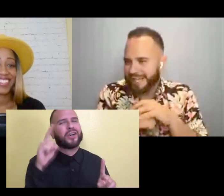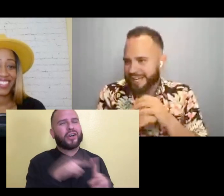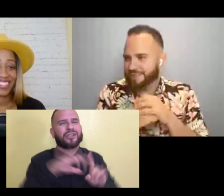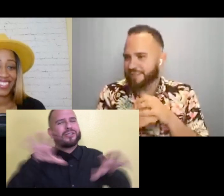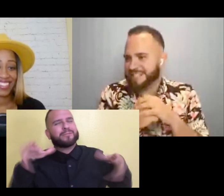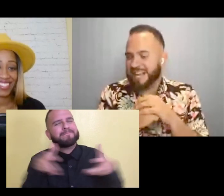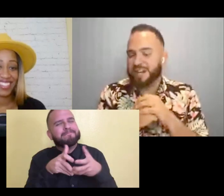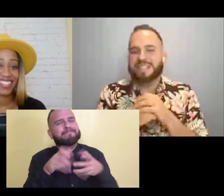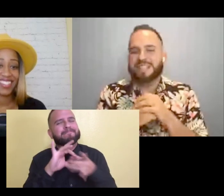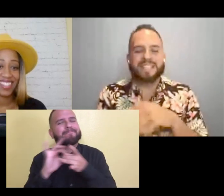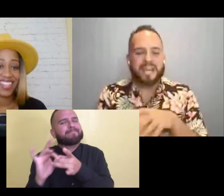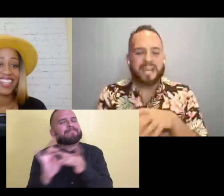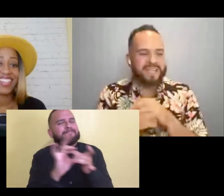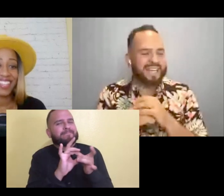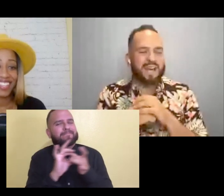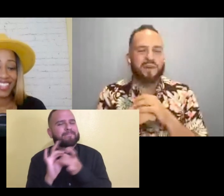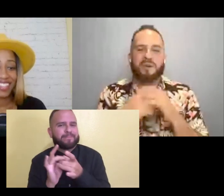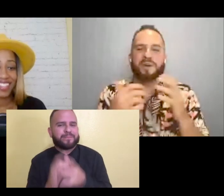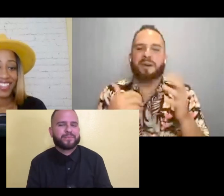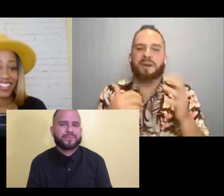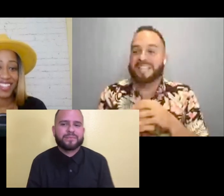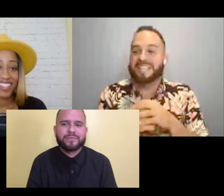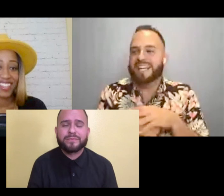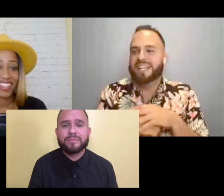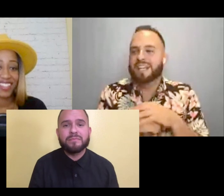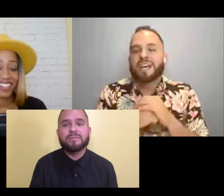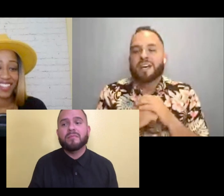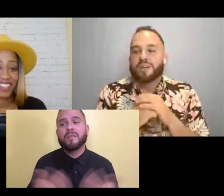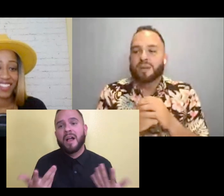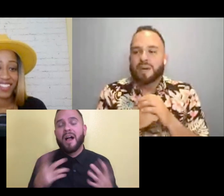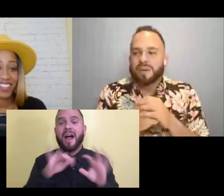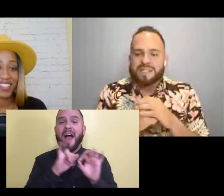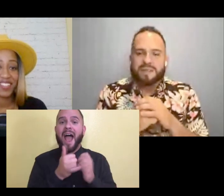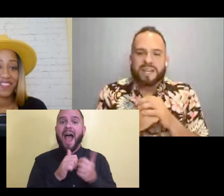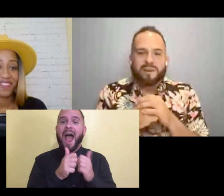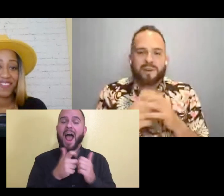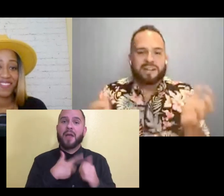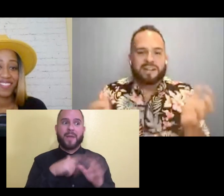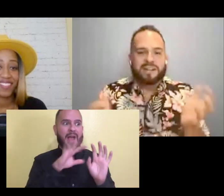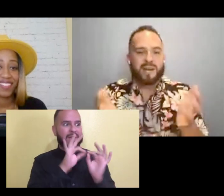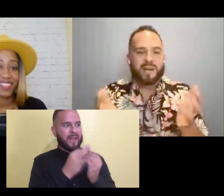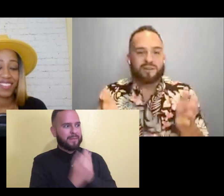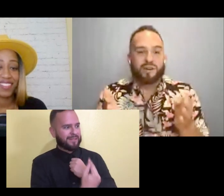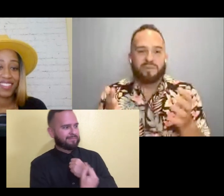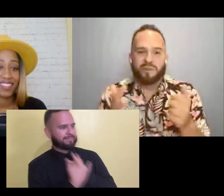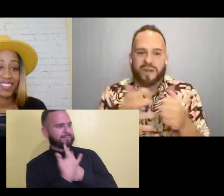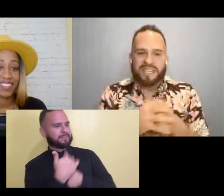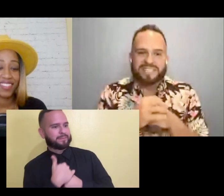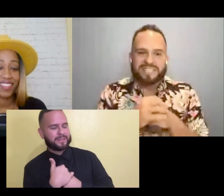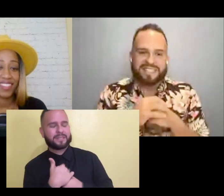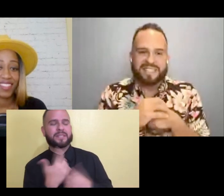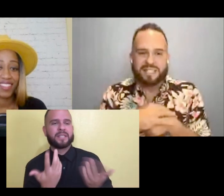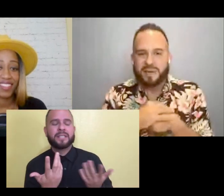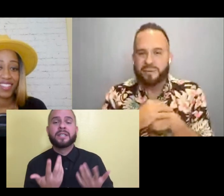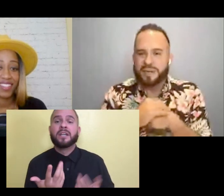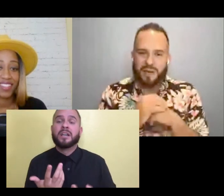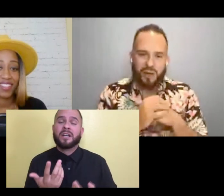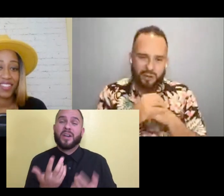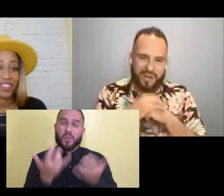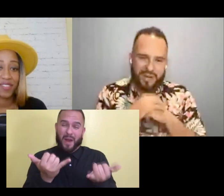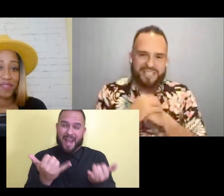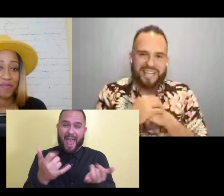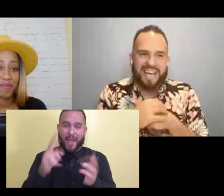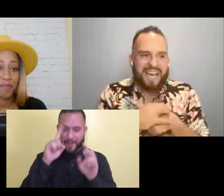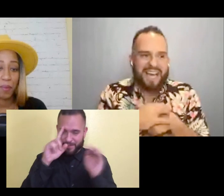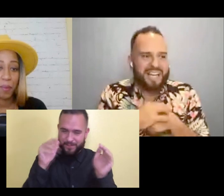Um, as far as like who they shaped me and like who I've become today, you know what? So again, we're here talking about travel, right? This is what it's